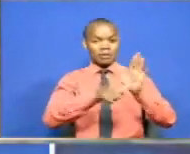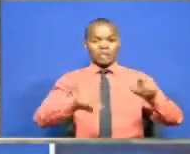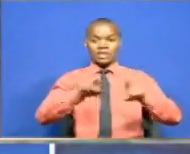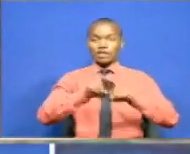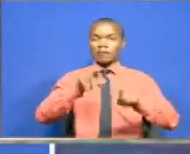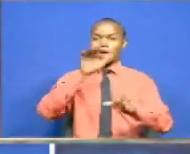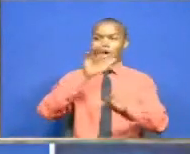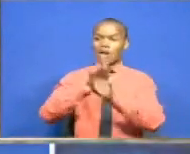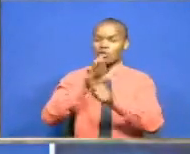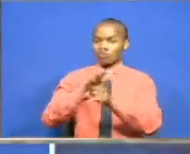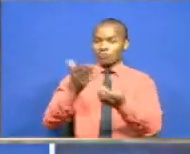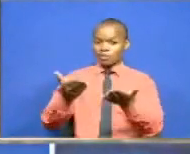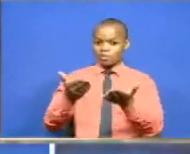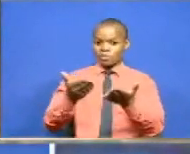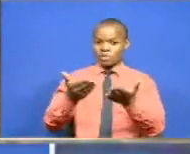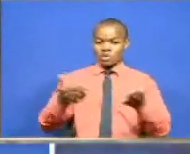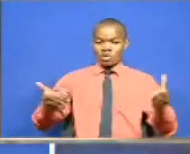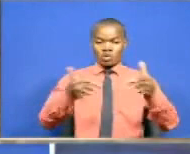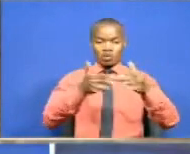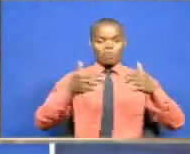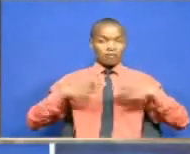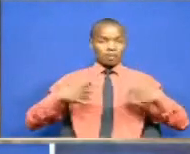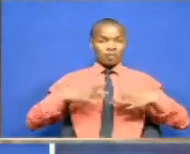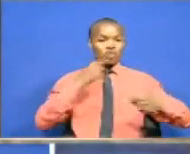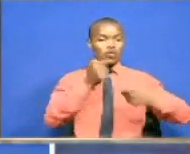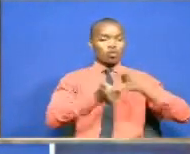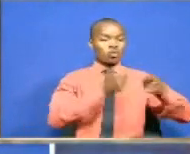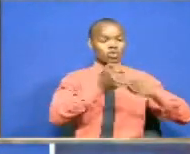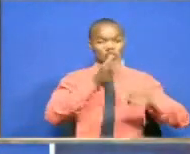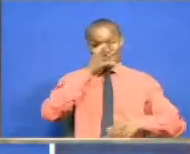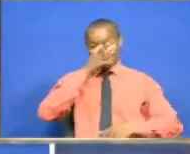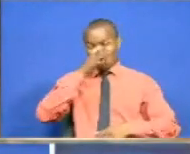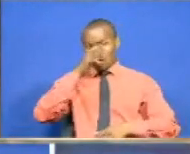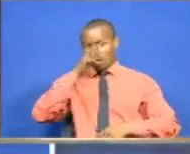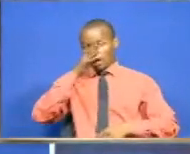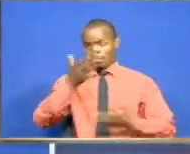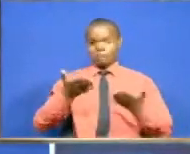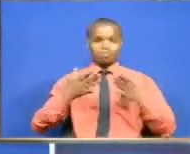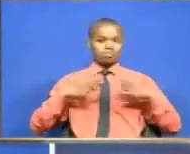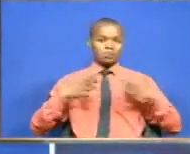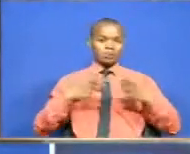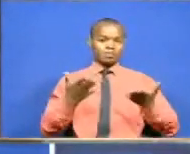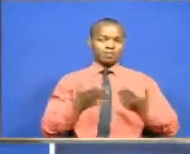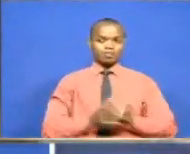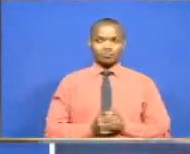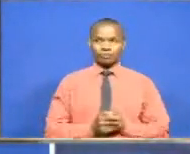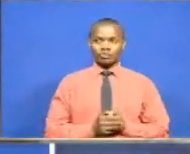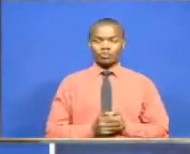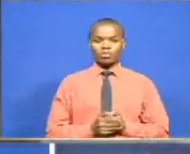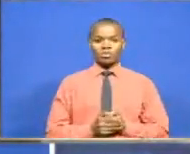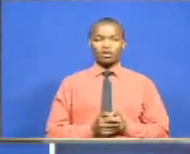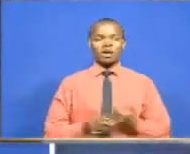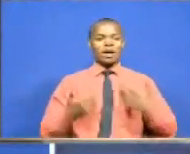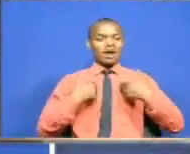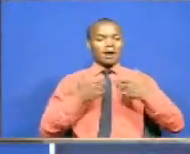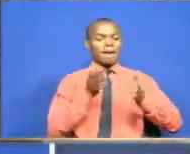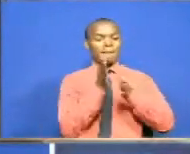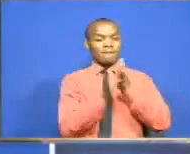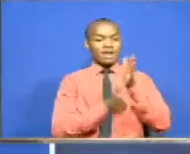of unsuspecting land buyers continue to be duped to buy illegally acquired land. We have designated towns all over the